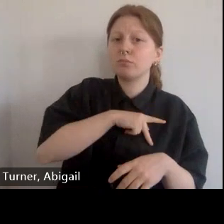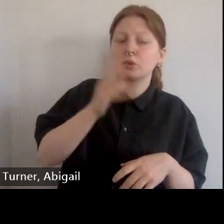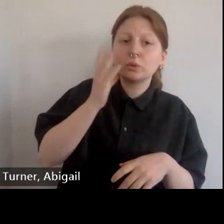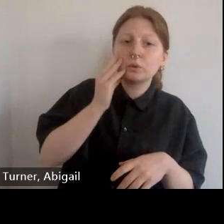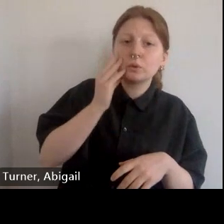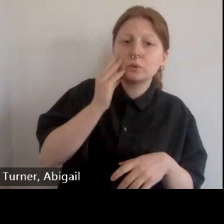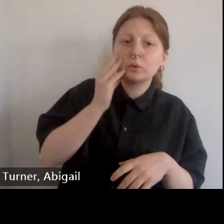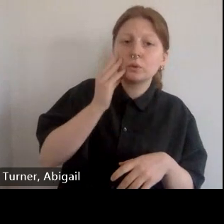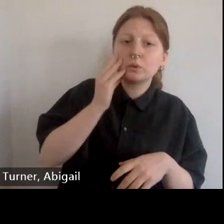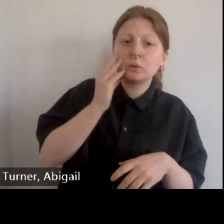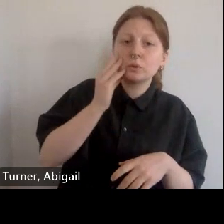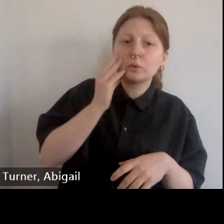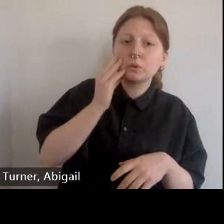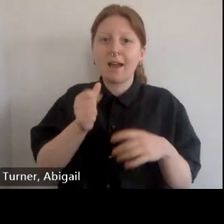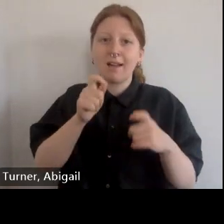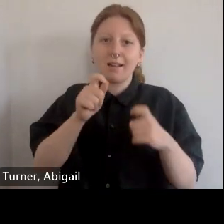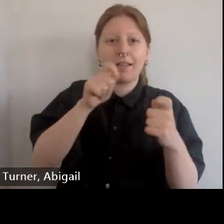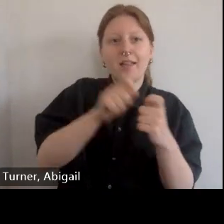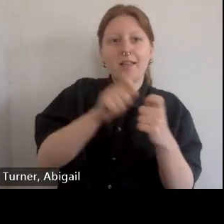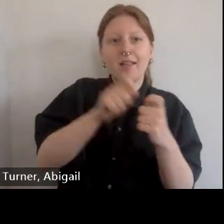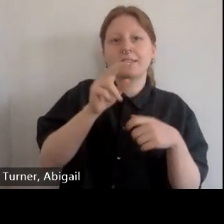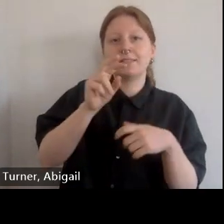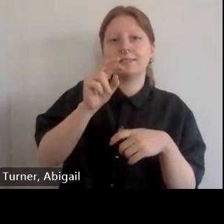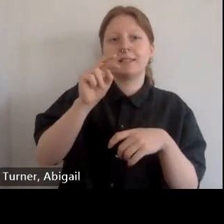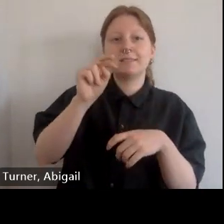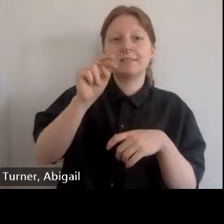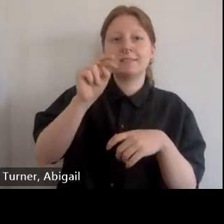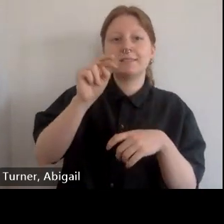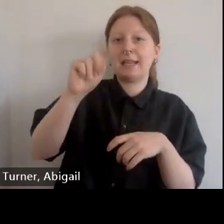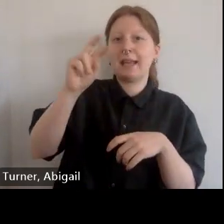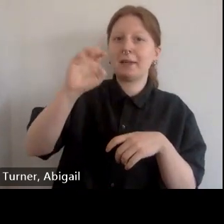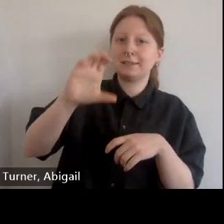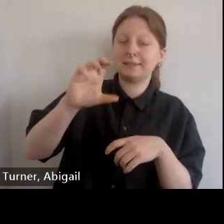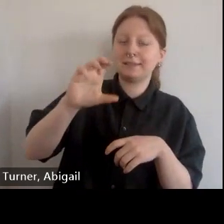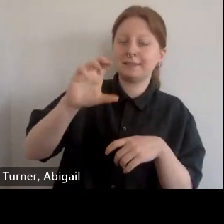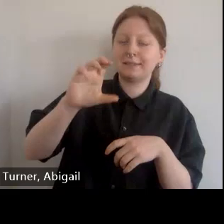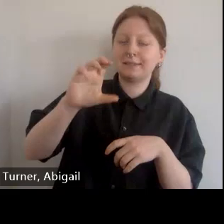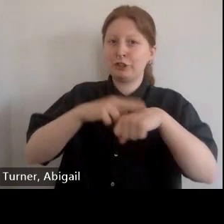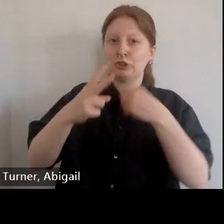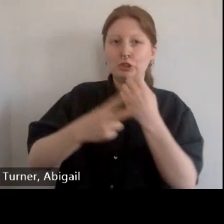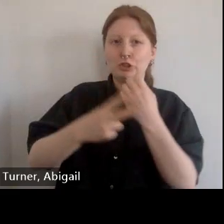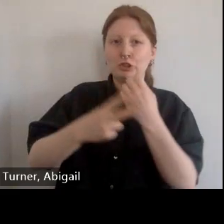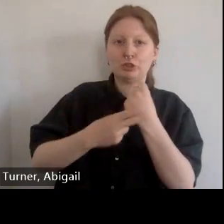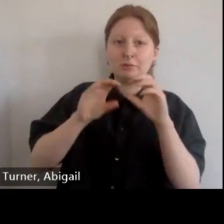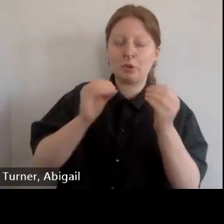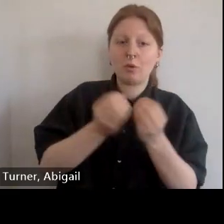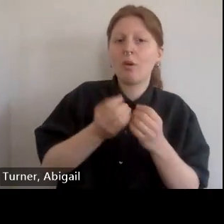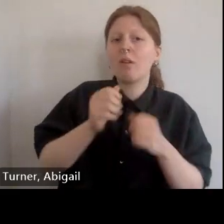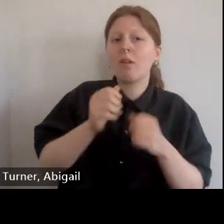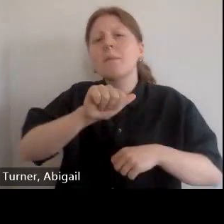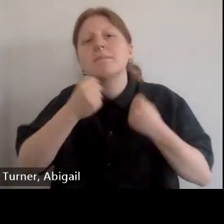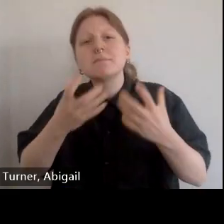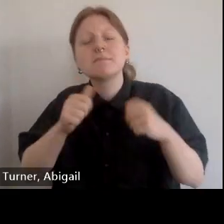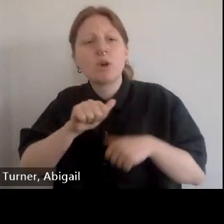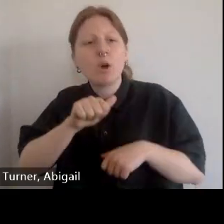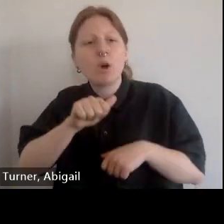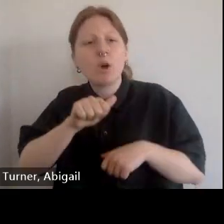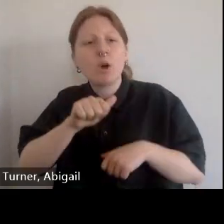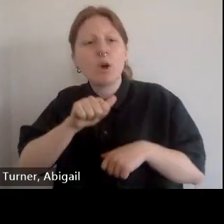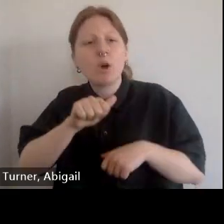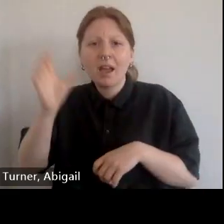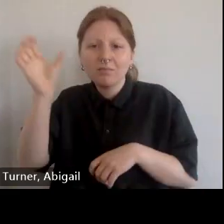Nature Conservancy and CBF. While they're both great organizations, I encourage you to look into all sorts of organizations